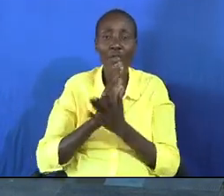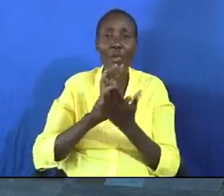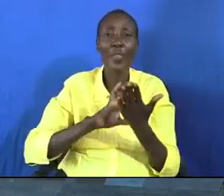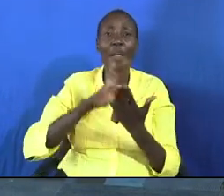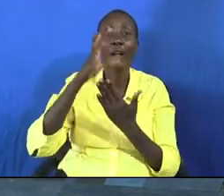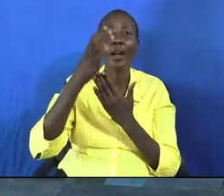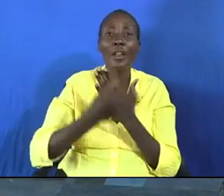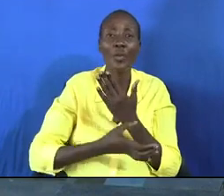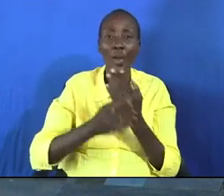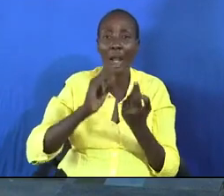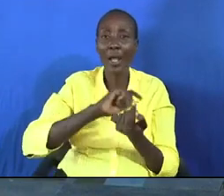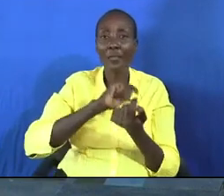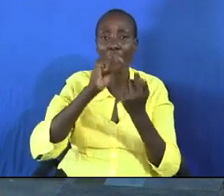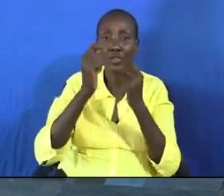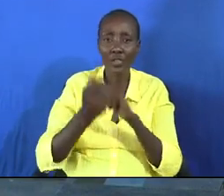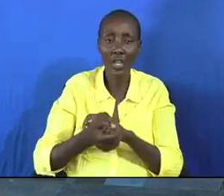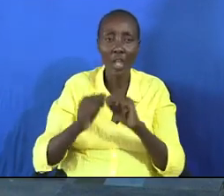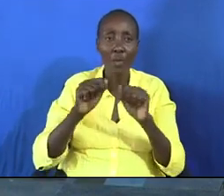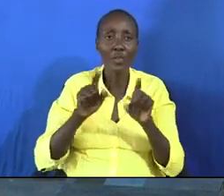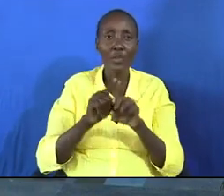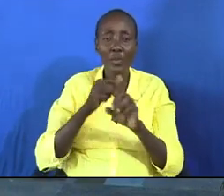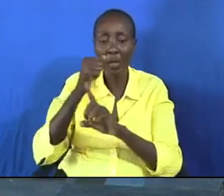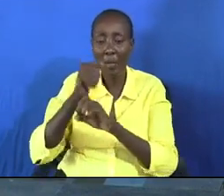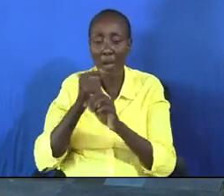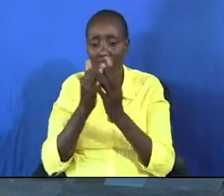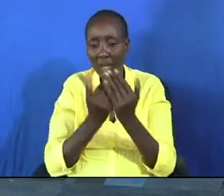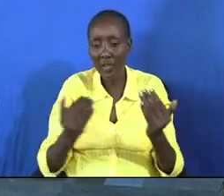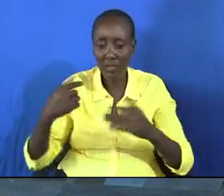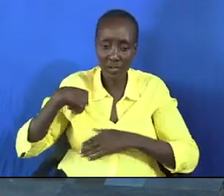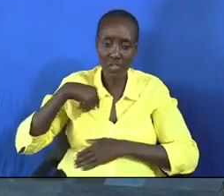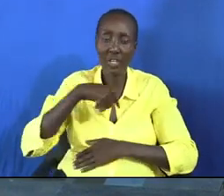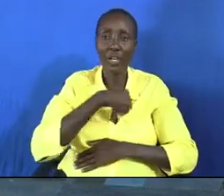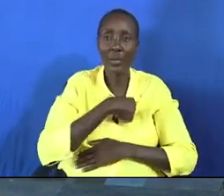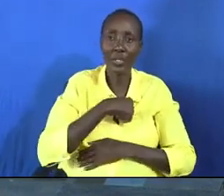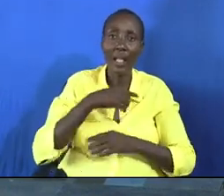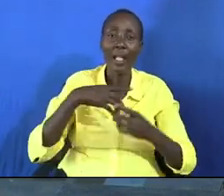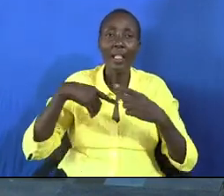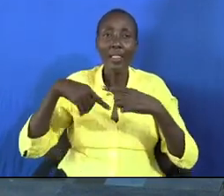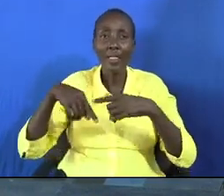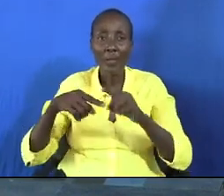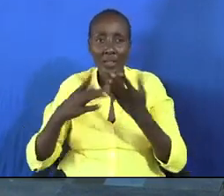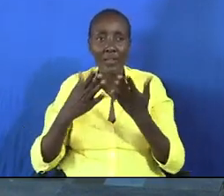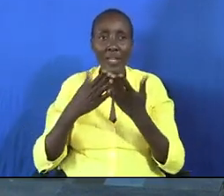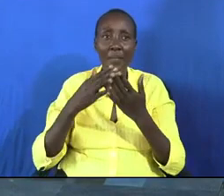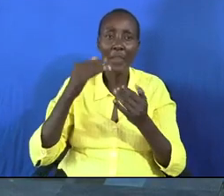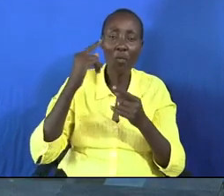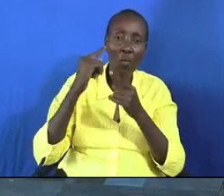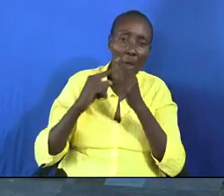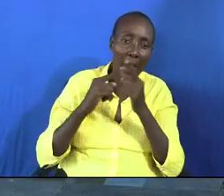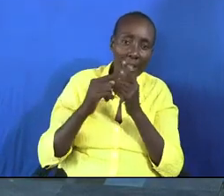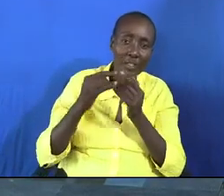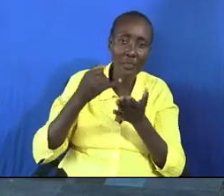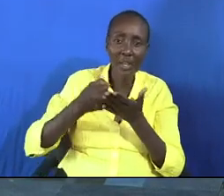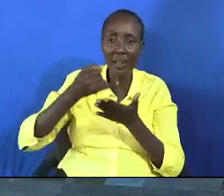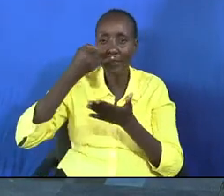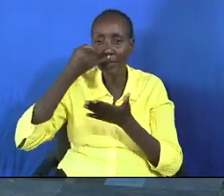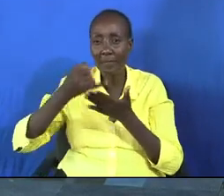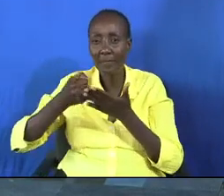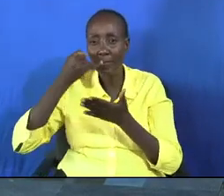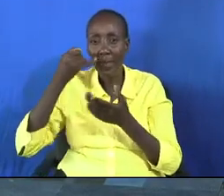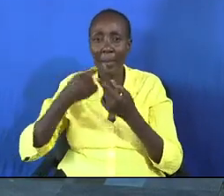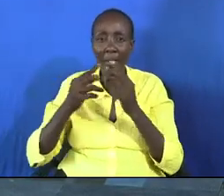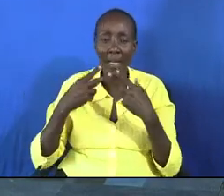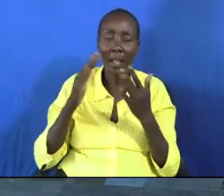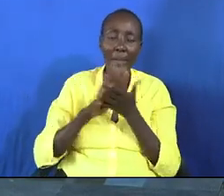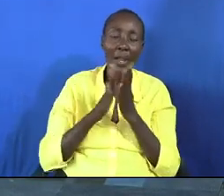changed, where we can fight for our children who have gone into drug abuse, substance abuse. They are